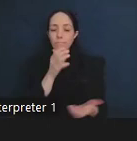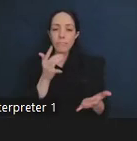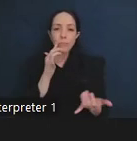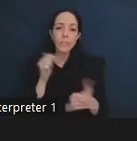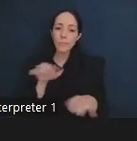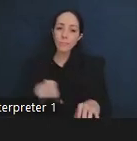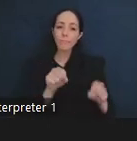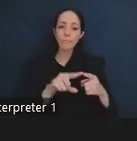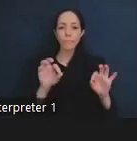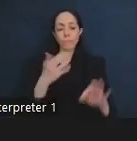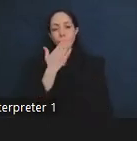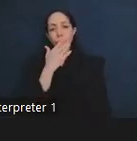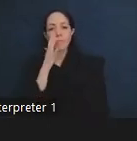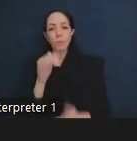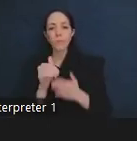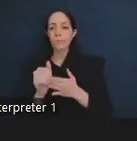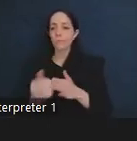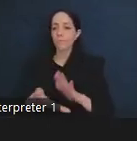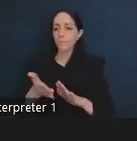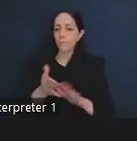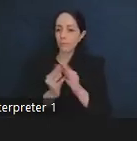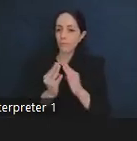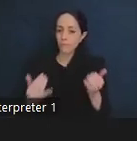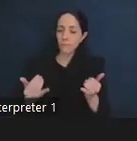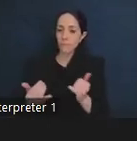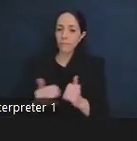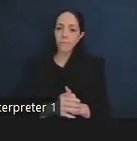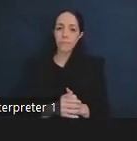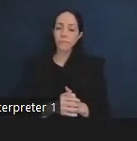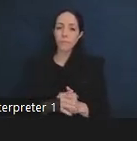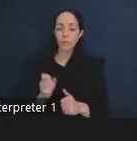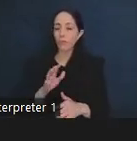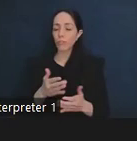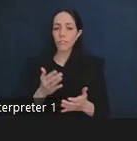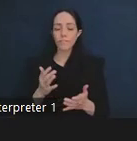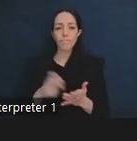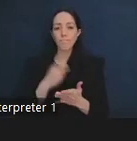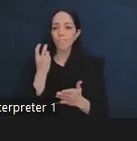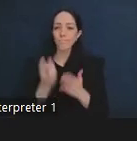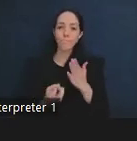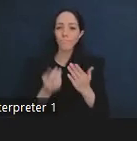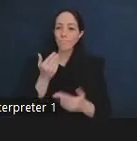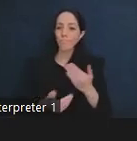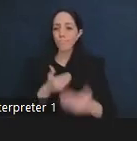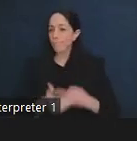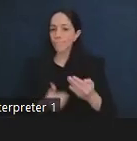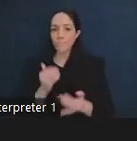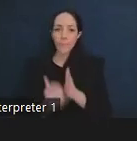meeting. I threw you into the deep end of the pool at the very last minute, and